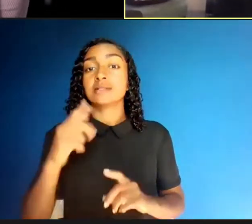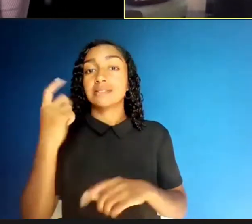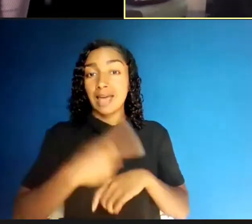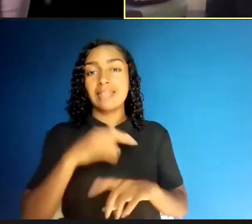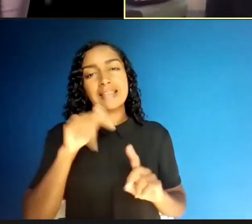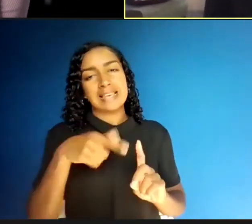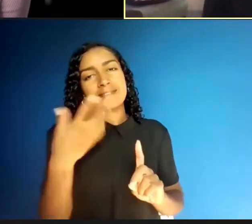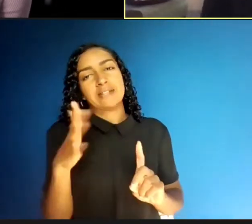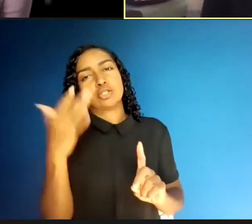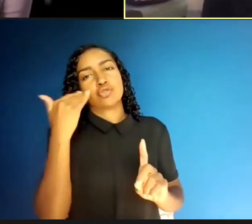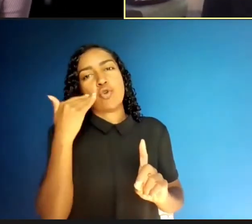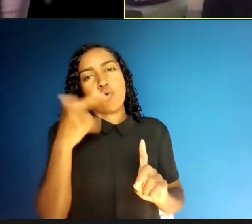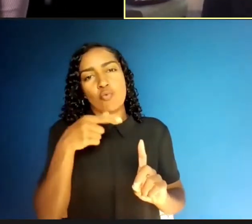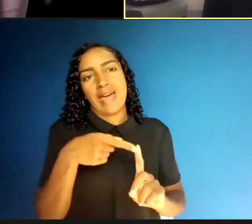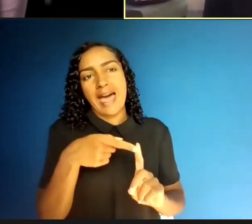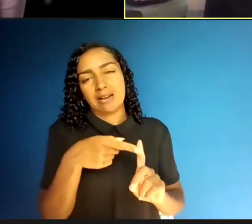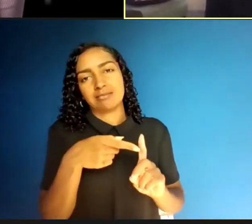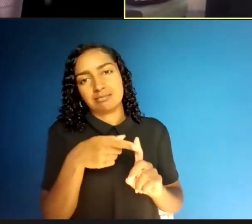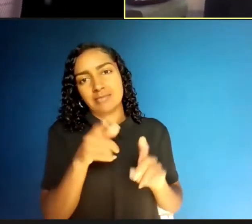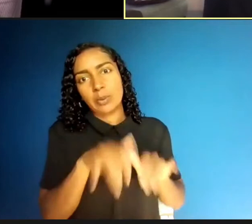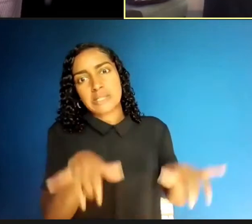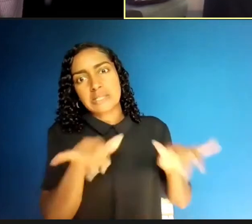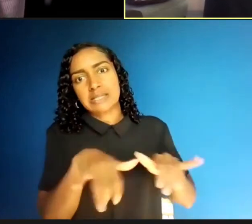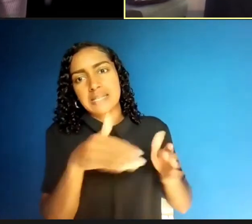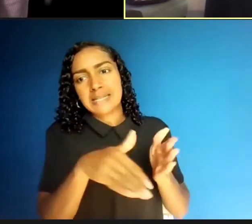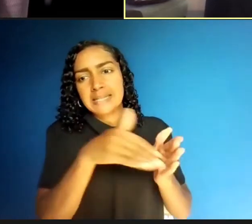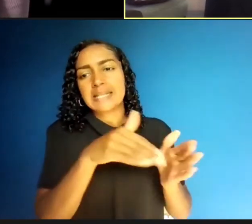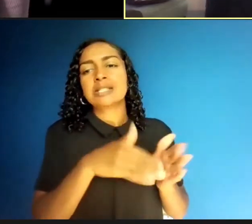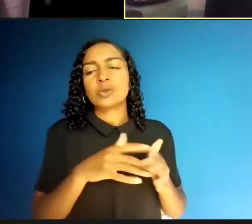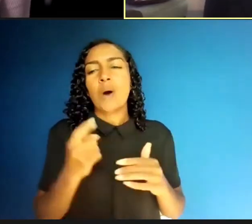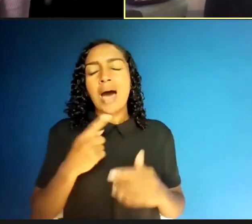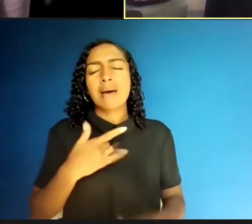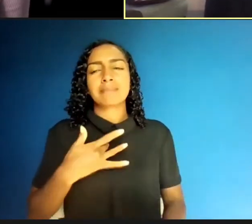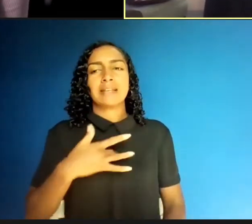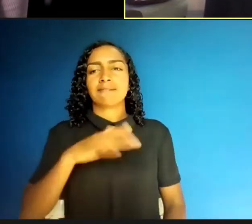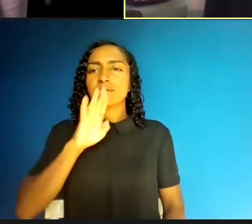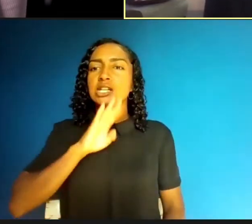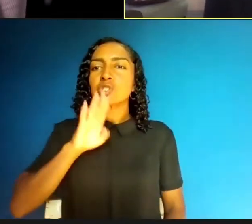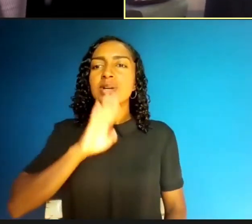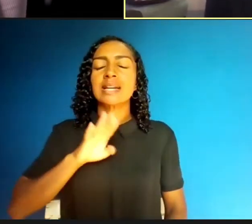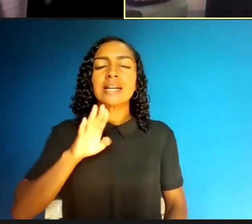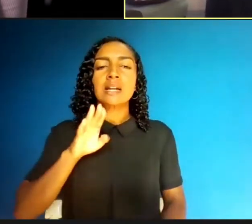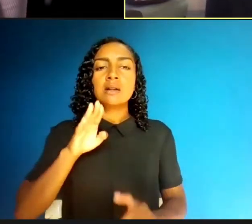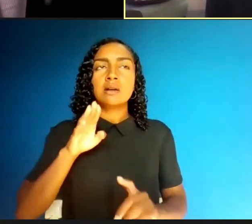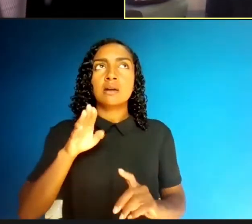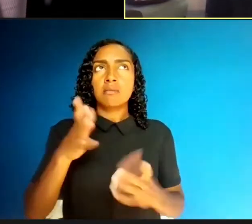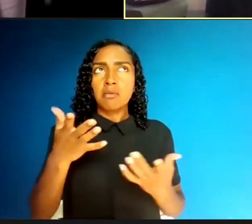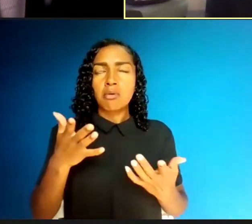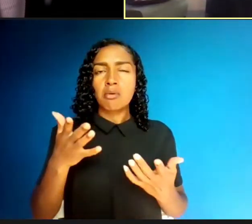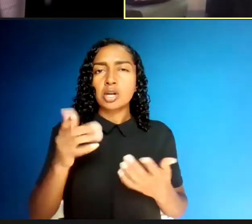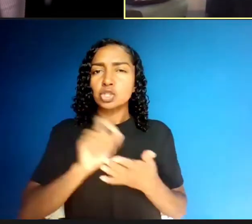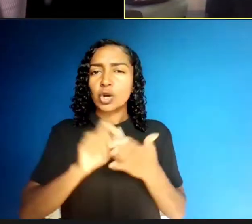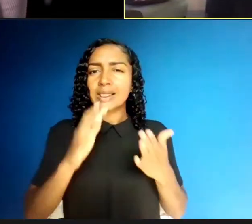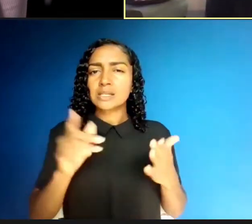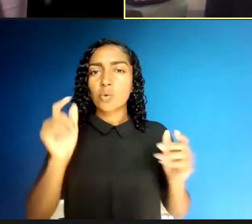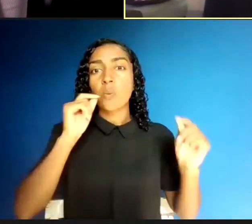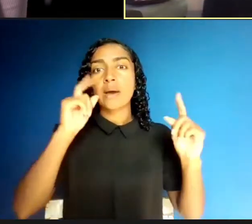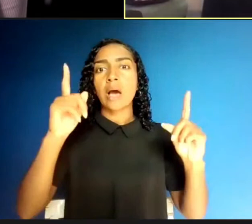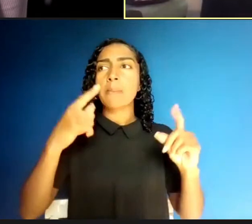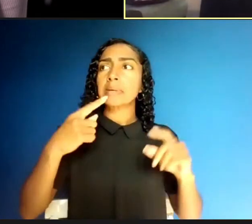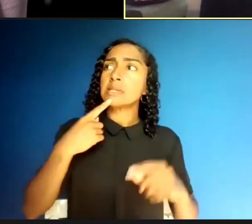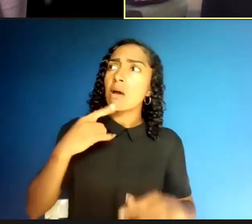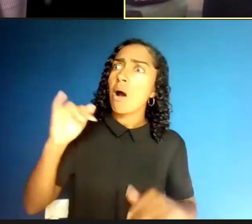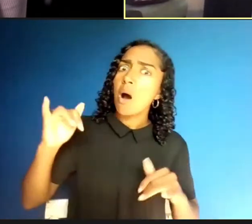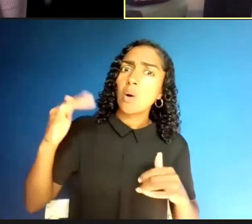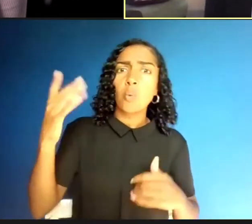Day. So I think that I get frustrated when it feels like every day there's journalists who wake up like, what is President Trump doing today?